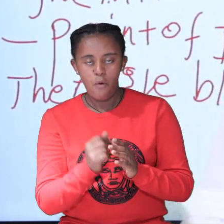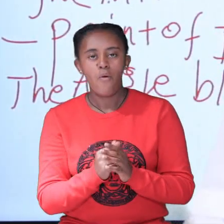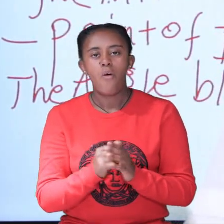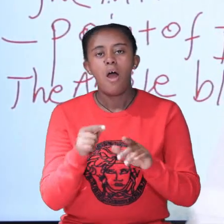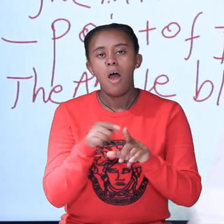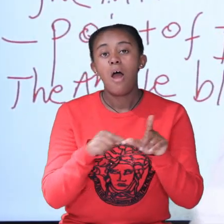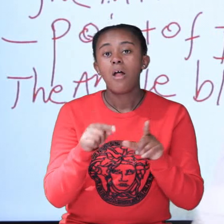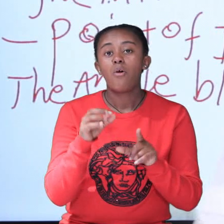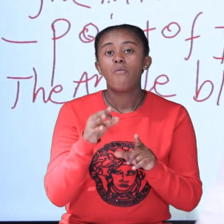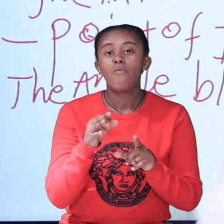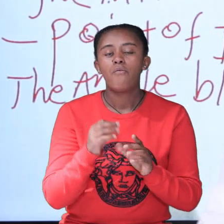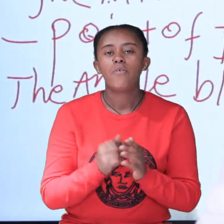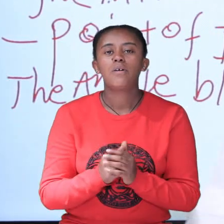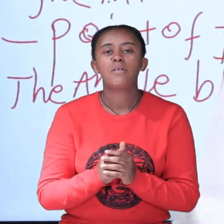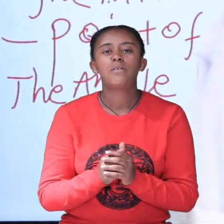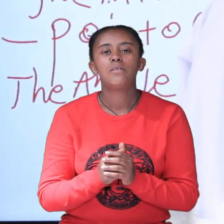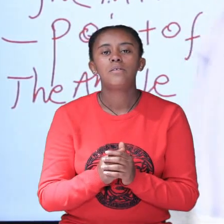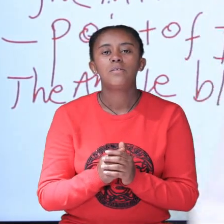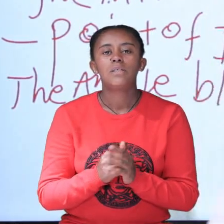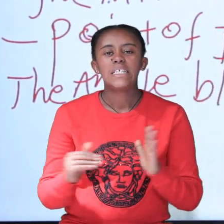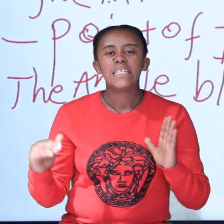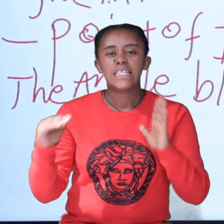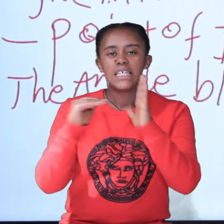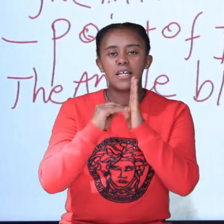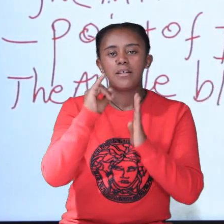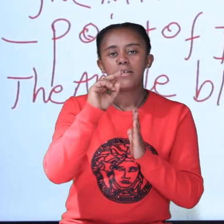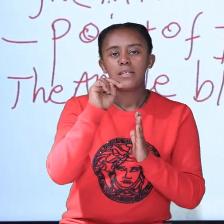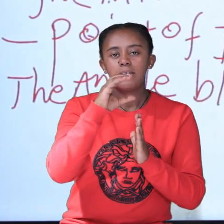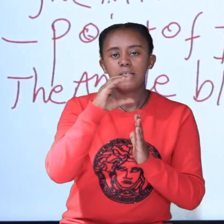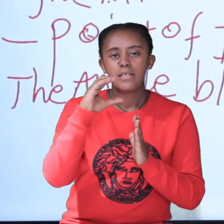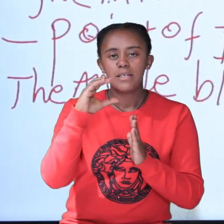and normal